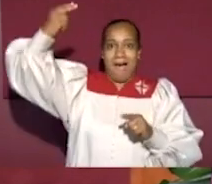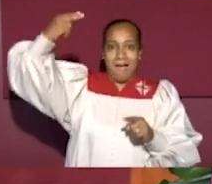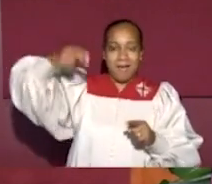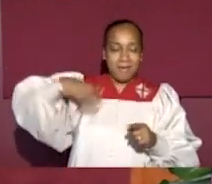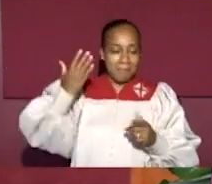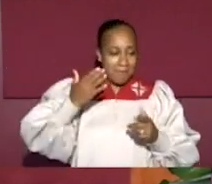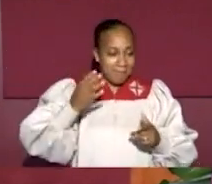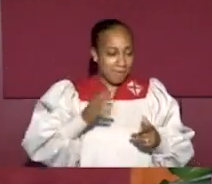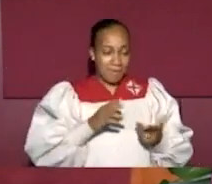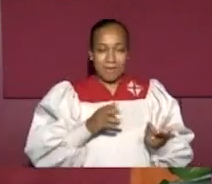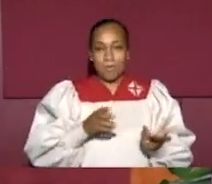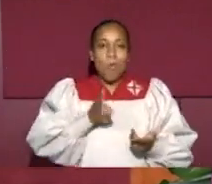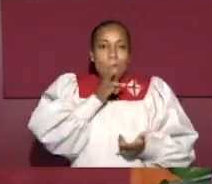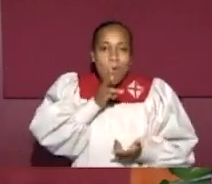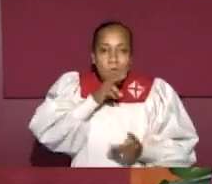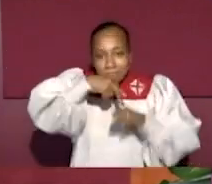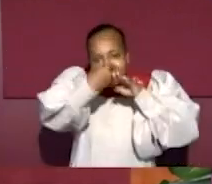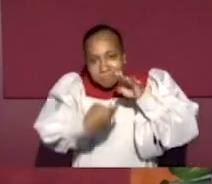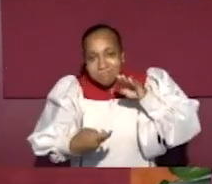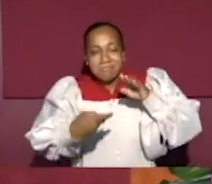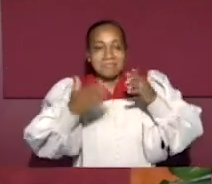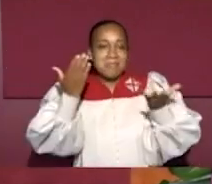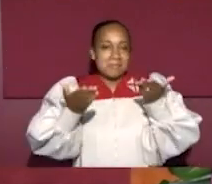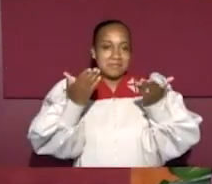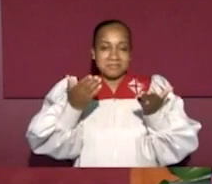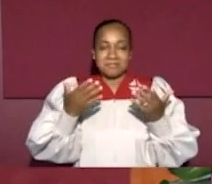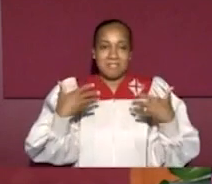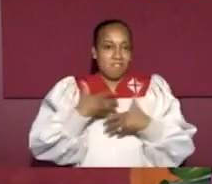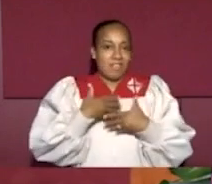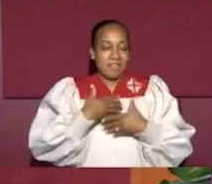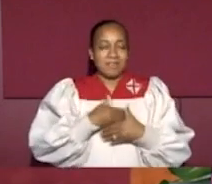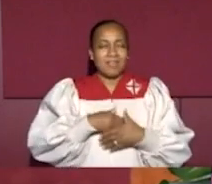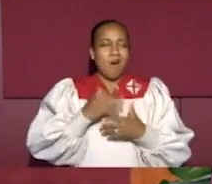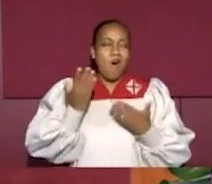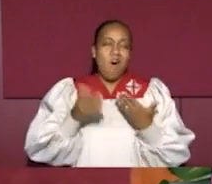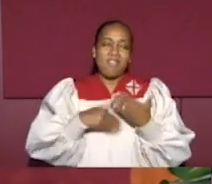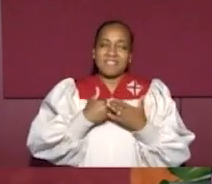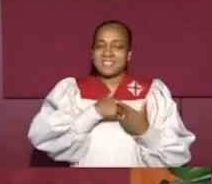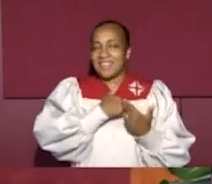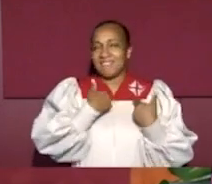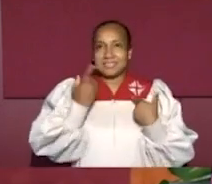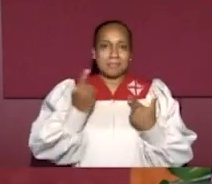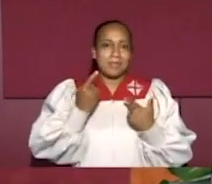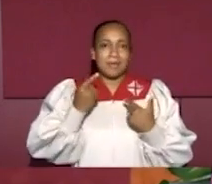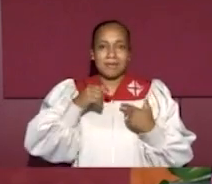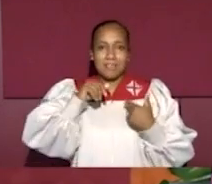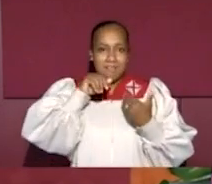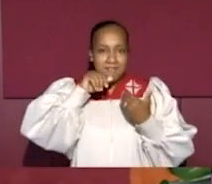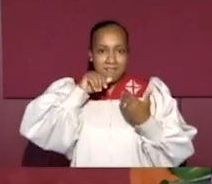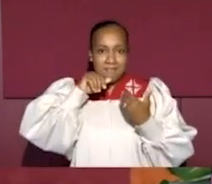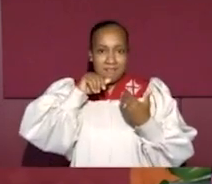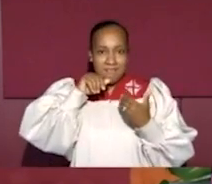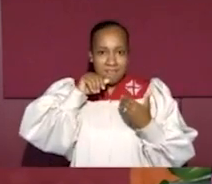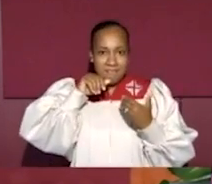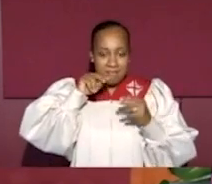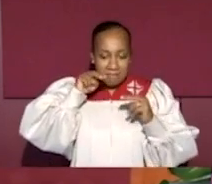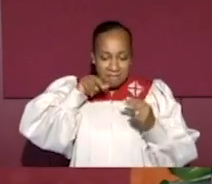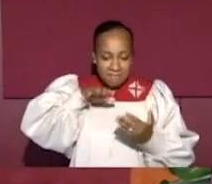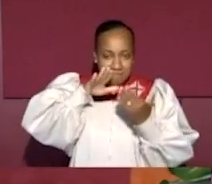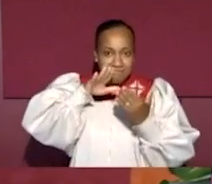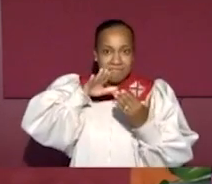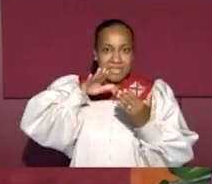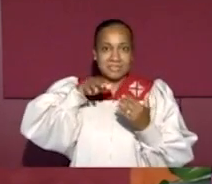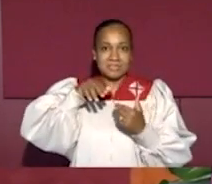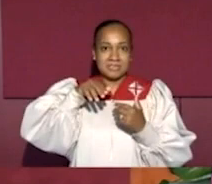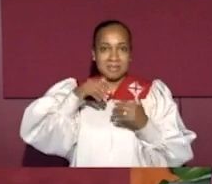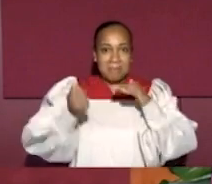it was swim water because you were afraid of the water, or whatever it is. You know, all of us have something. Maybe it was facing the basement because last time you were down there you saw a